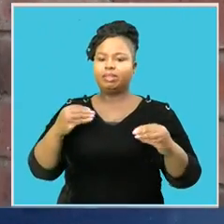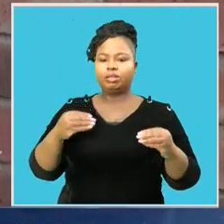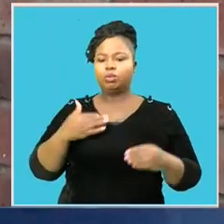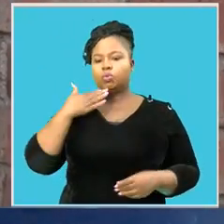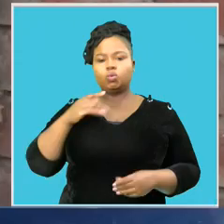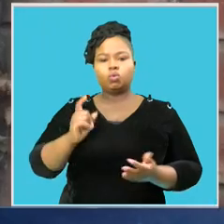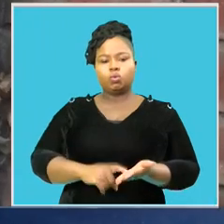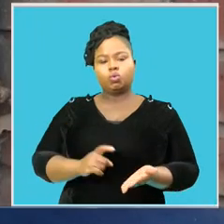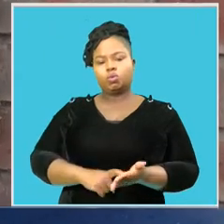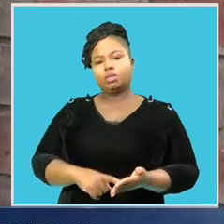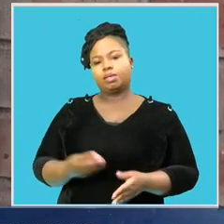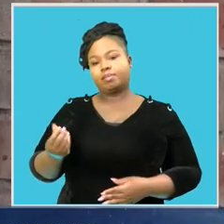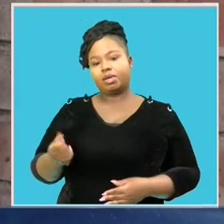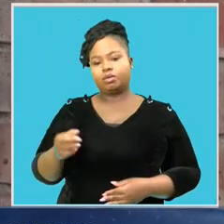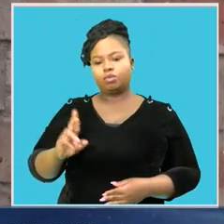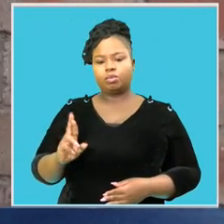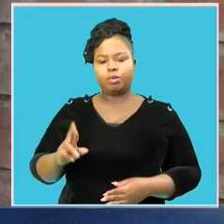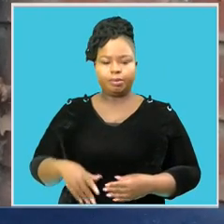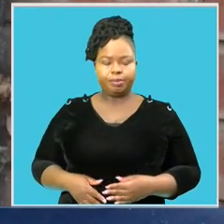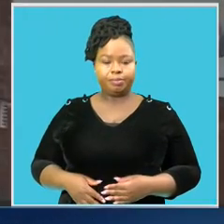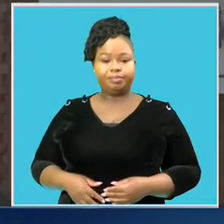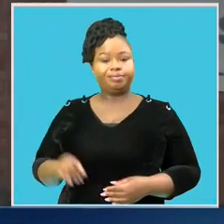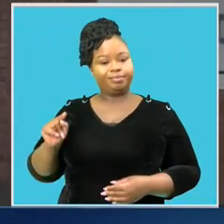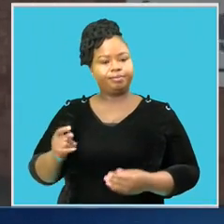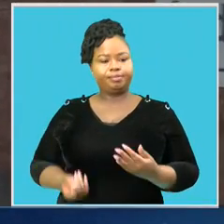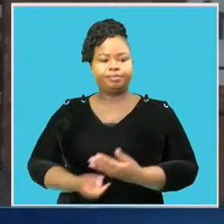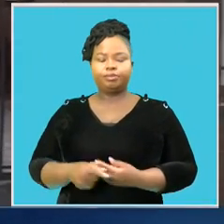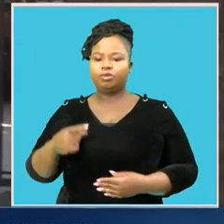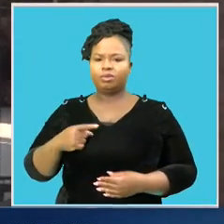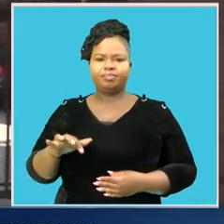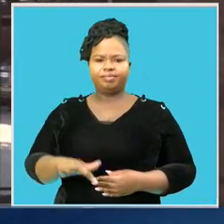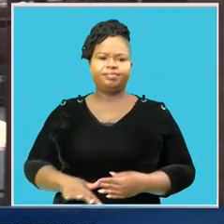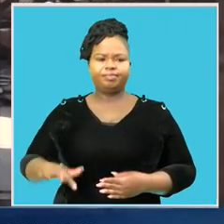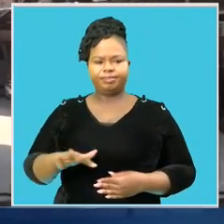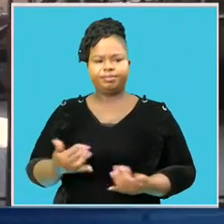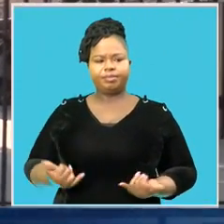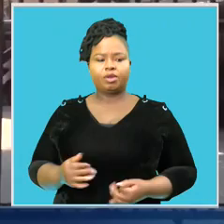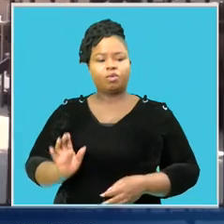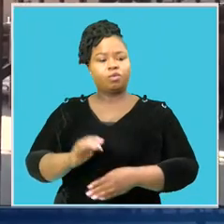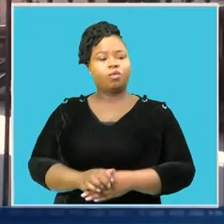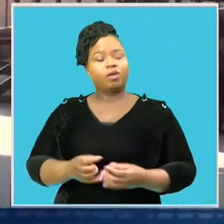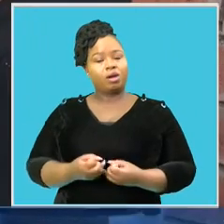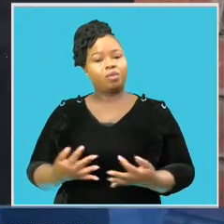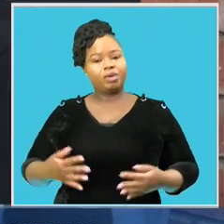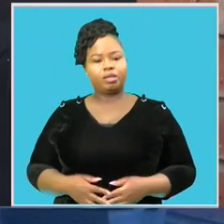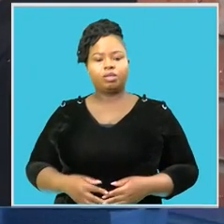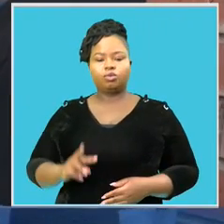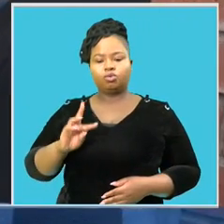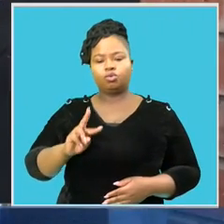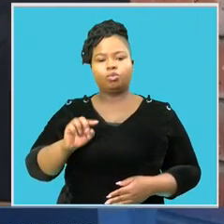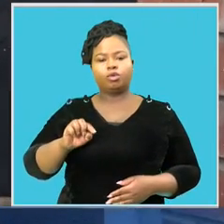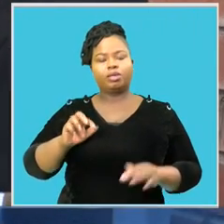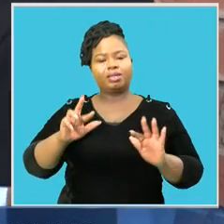namhlanje. Lokhu kuza ngemuva kokuba lezi ndawo zikweleta imali engaphezu kwamashumi amabili